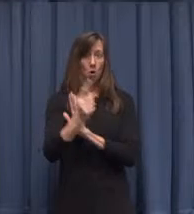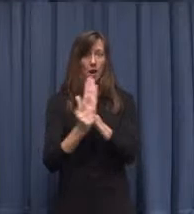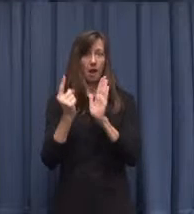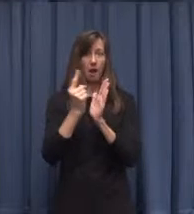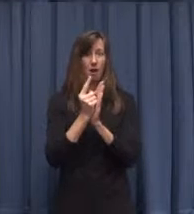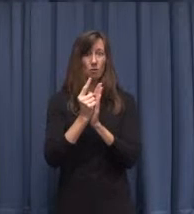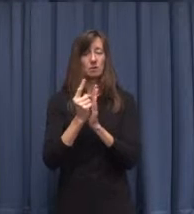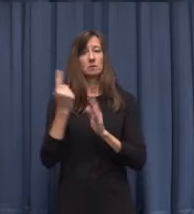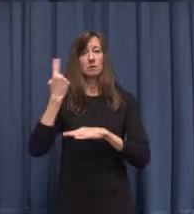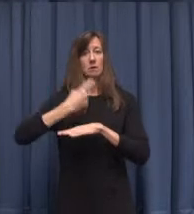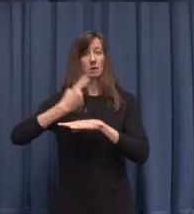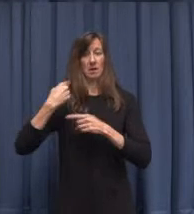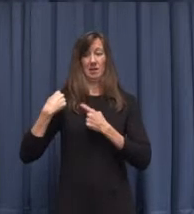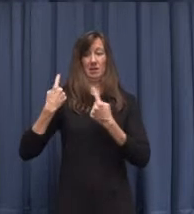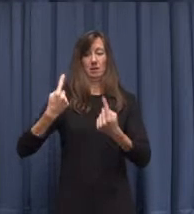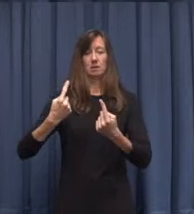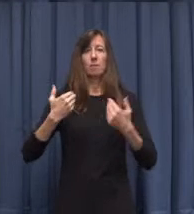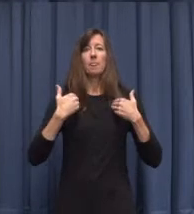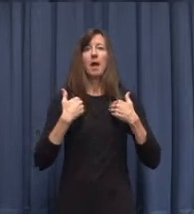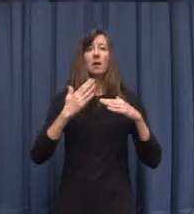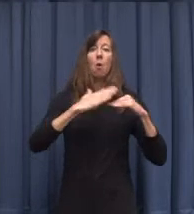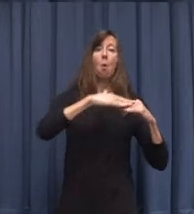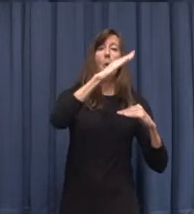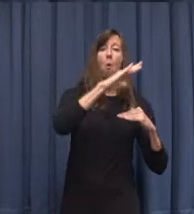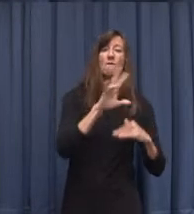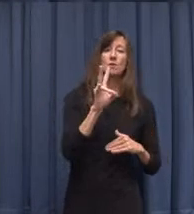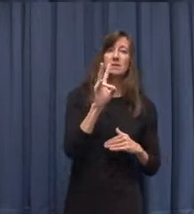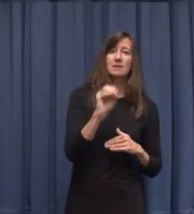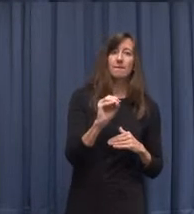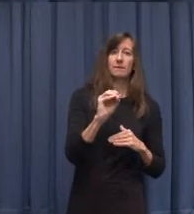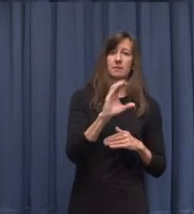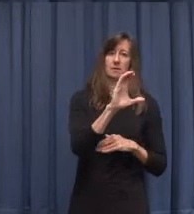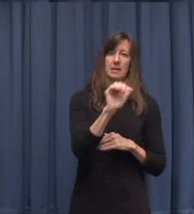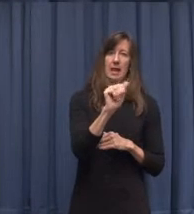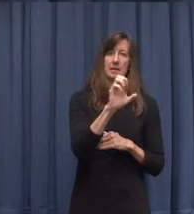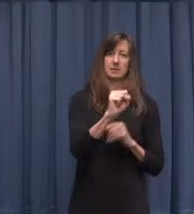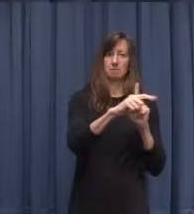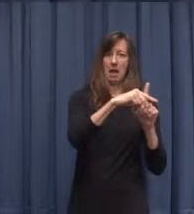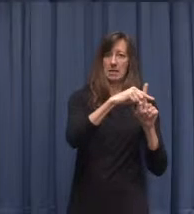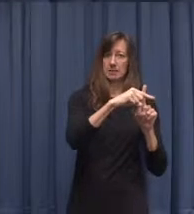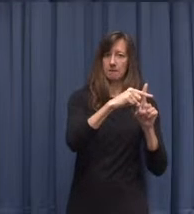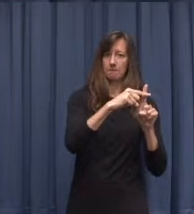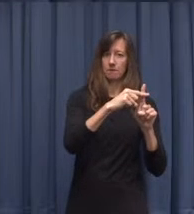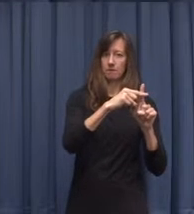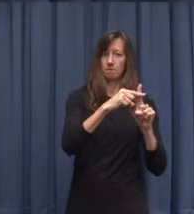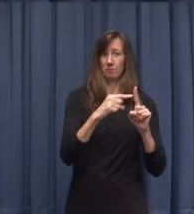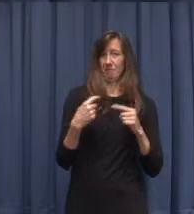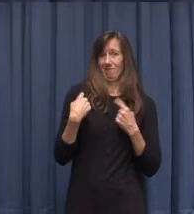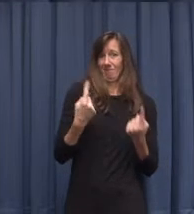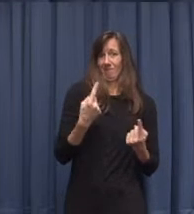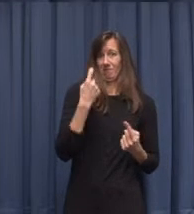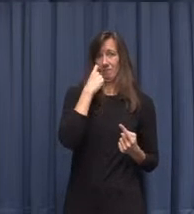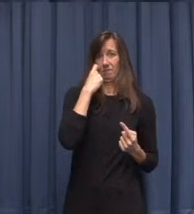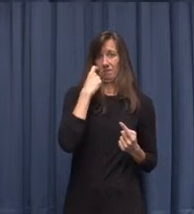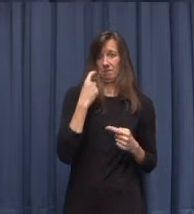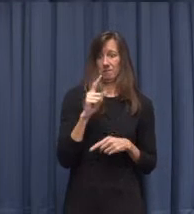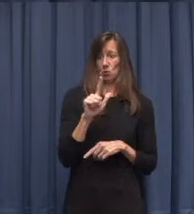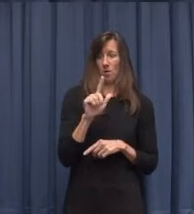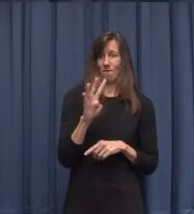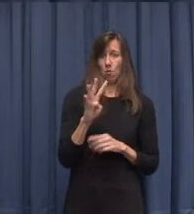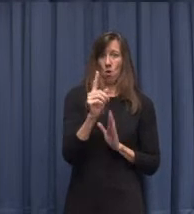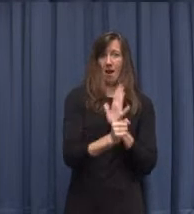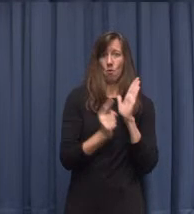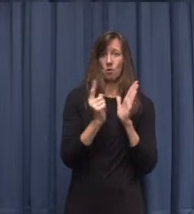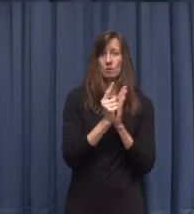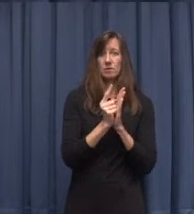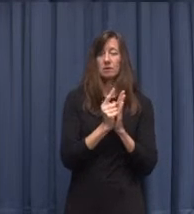we have had over 70 new cases in the last 24 hours, and that is 74 to be